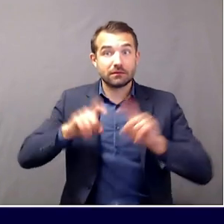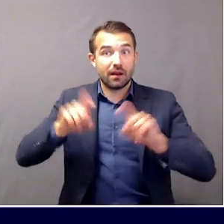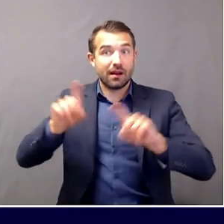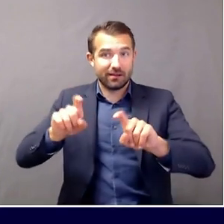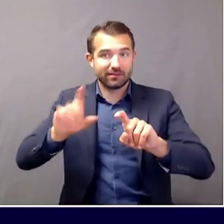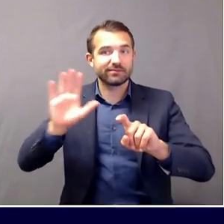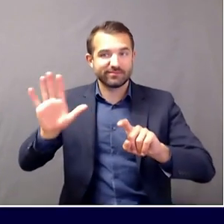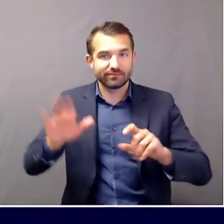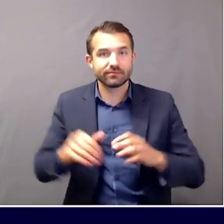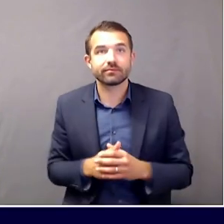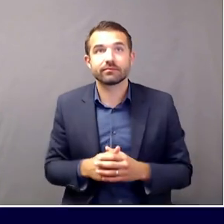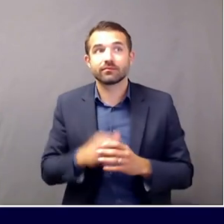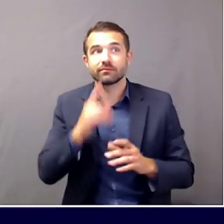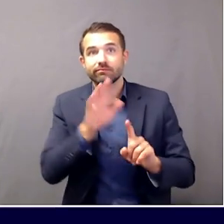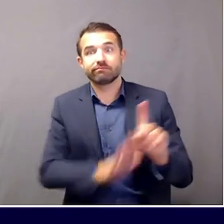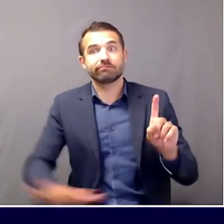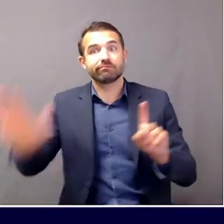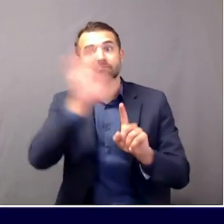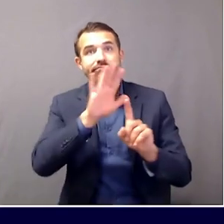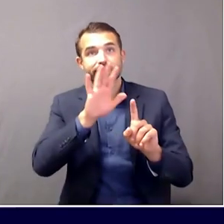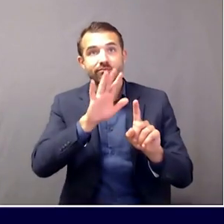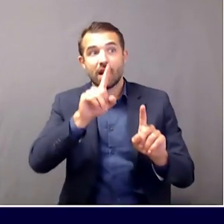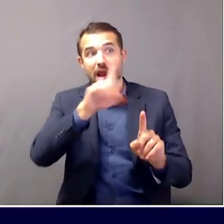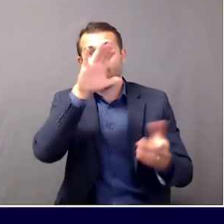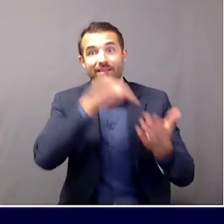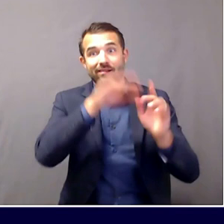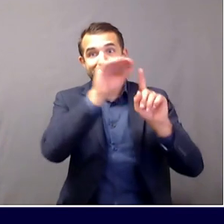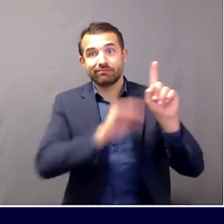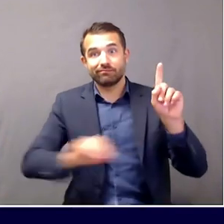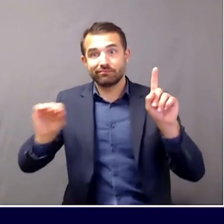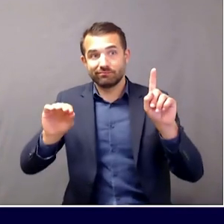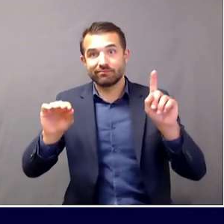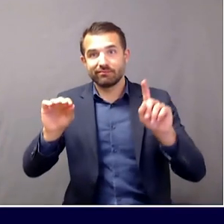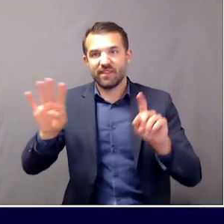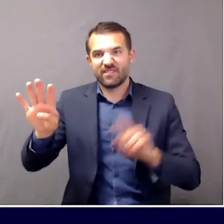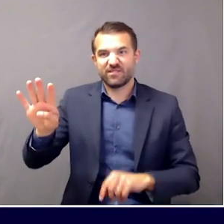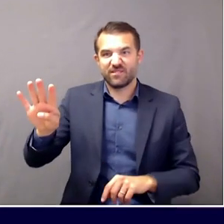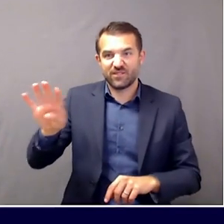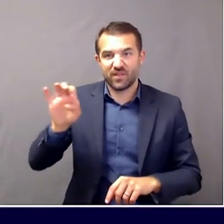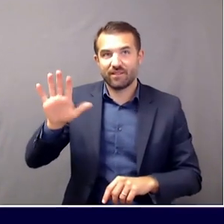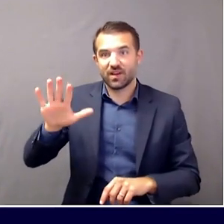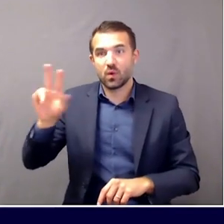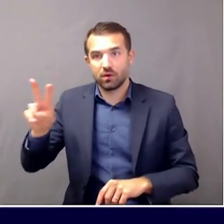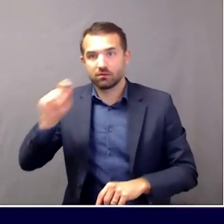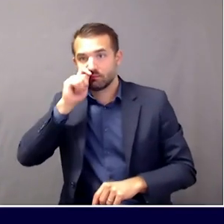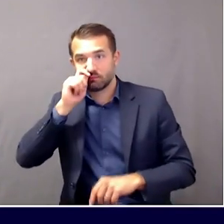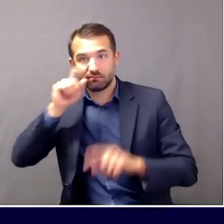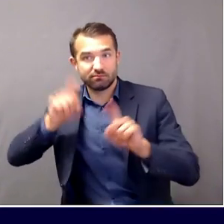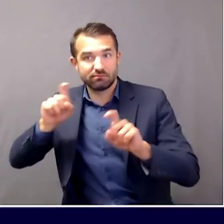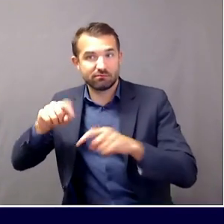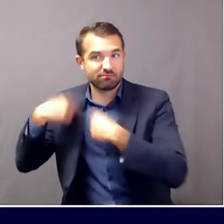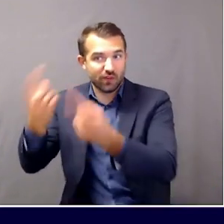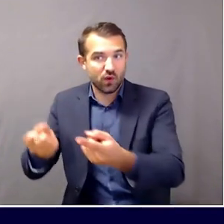453 PCR tests for every 100,000 people. To put that number in perspective, the national